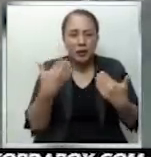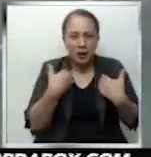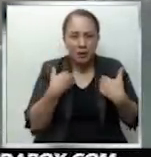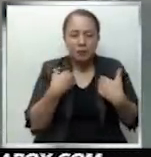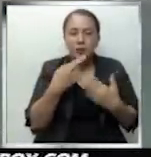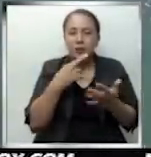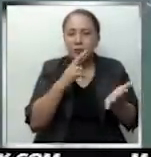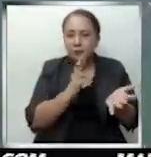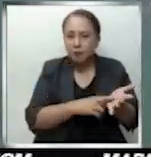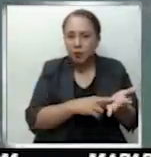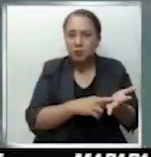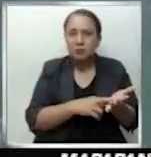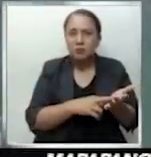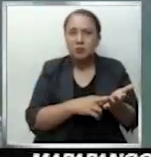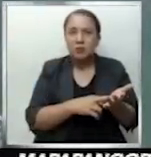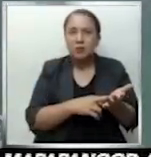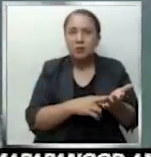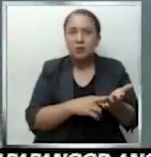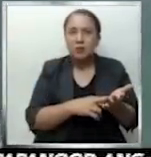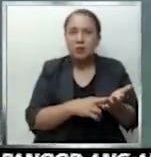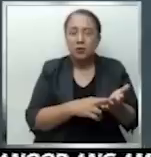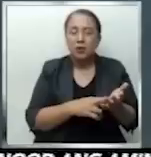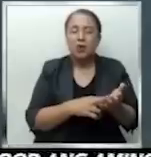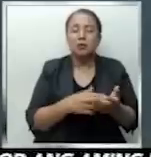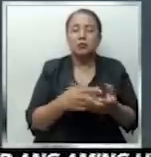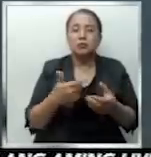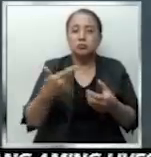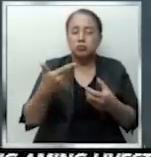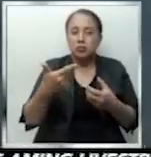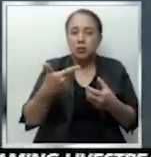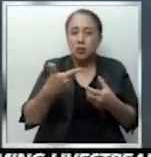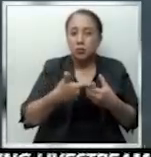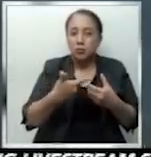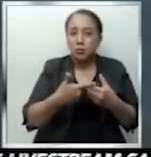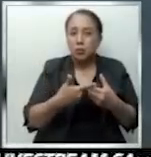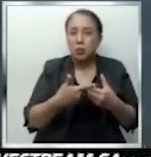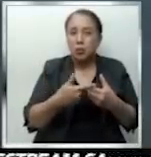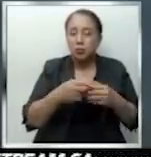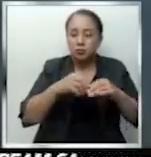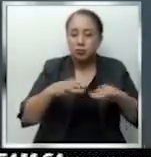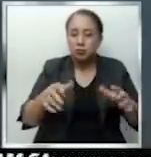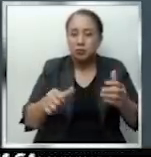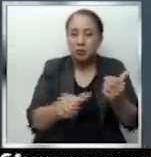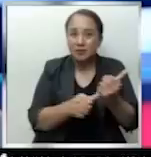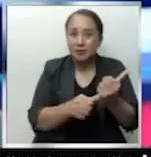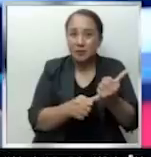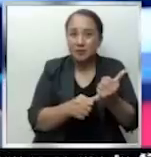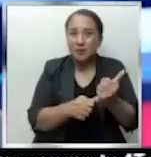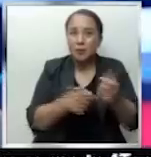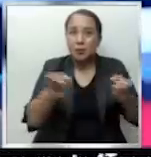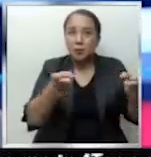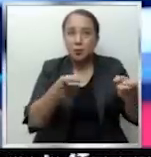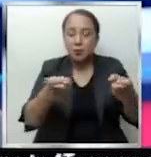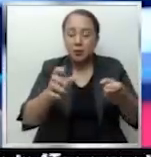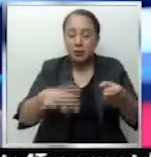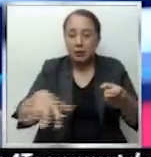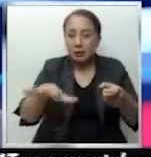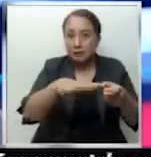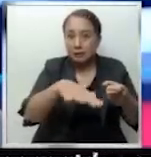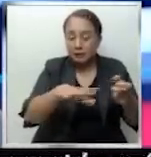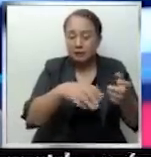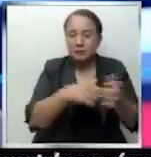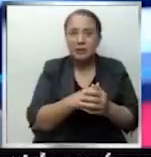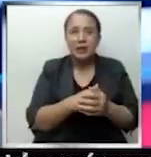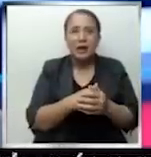this oil spill, and the U.S. has offered assistance in terms of containing that oil spill. So it's having